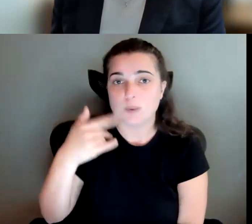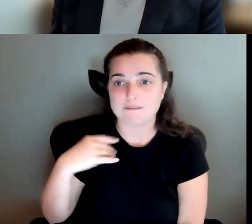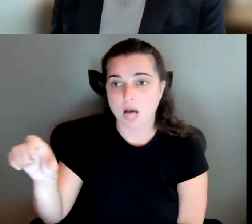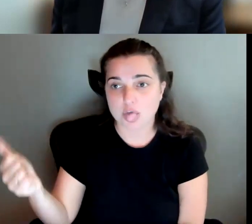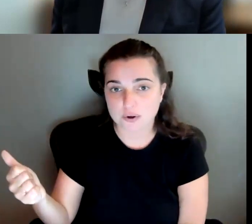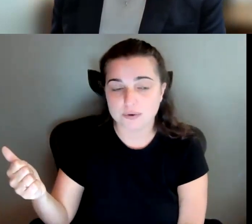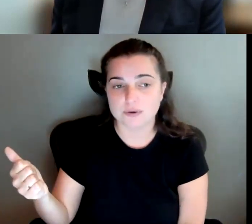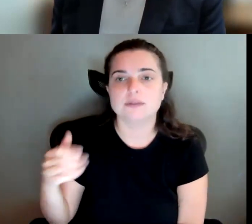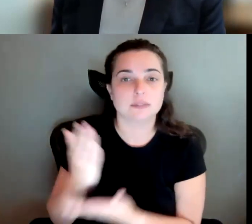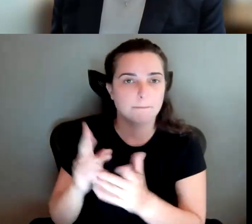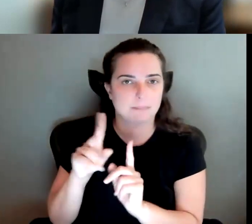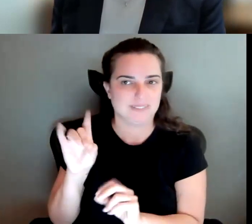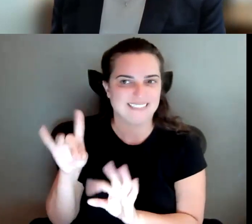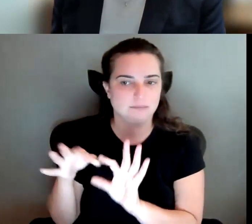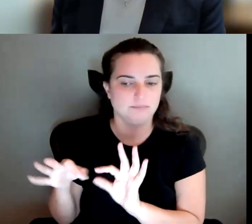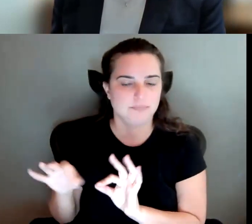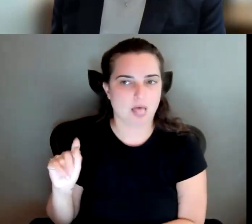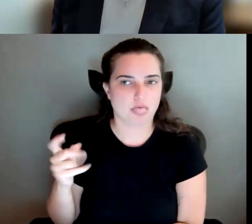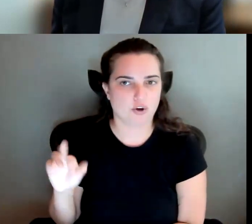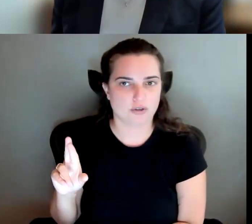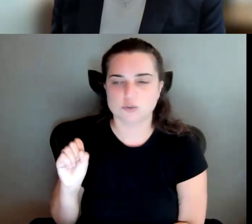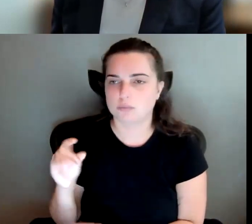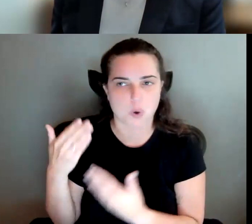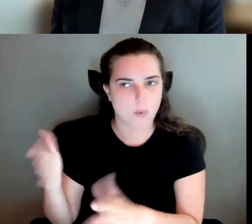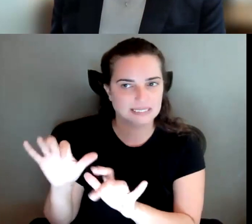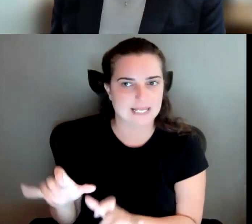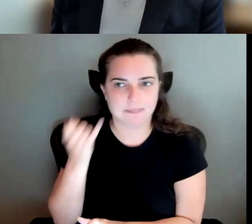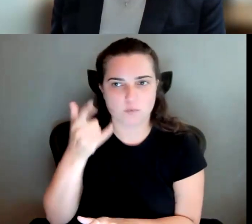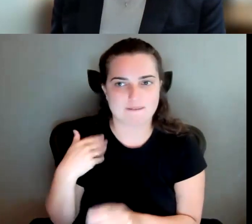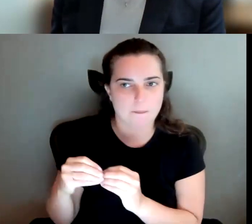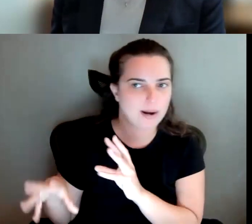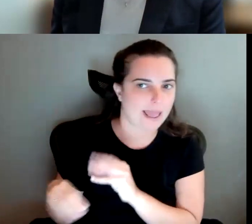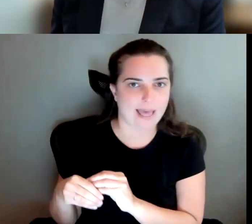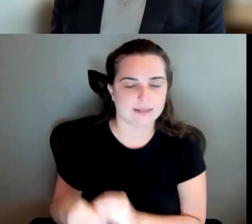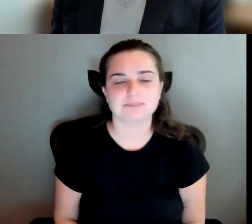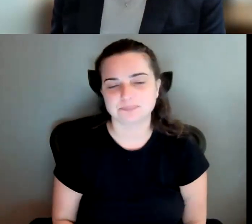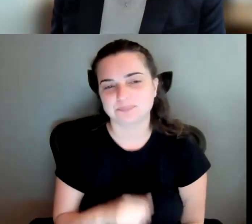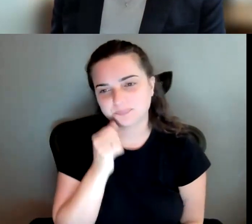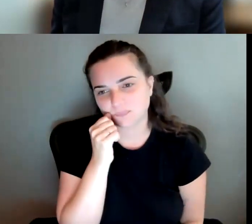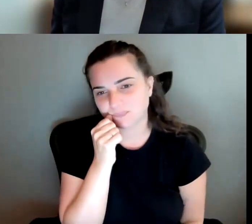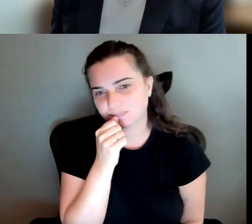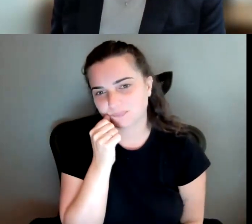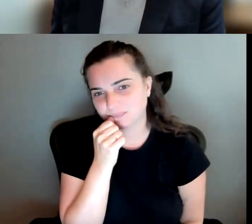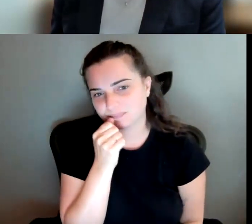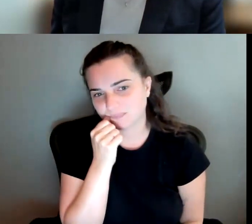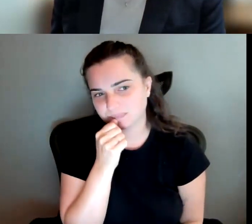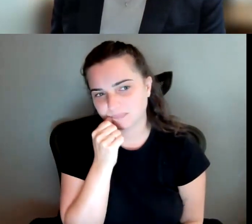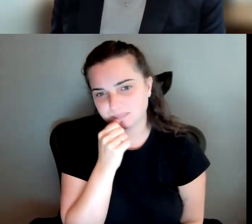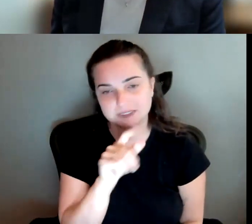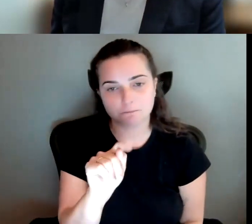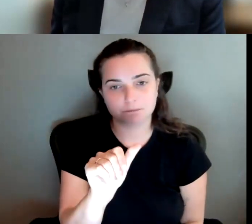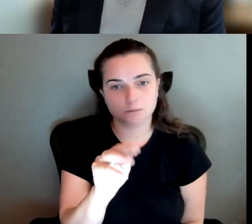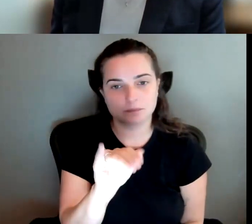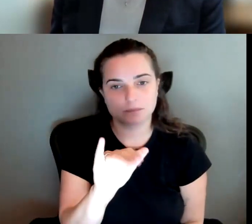people did answer other, so go ahead and just put those in the chat for us. Do you have a second? I can make a